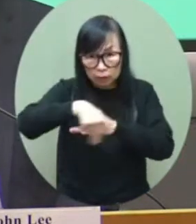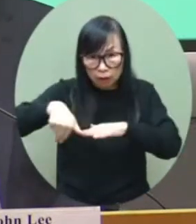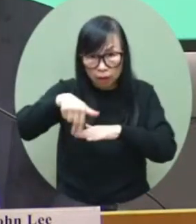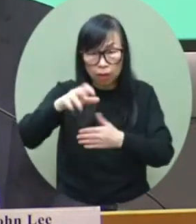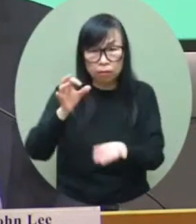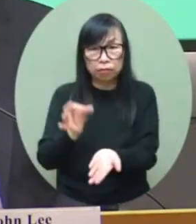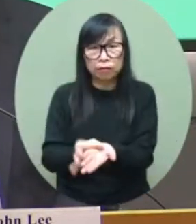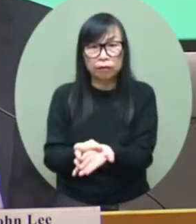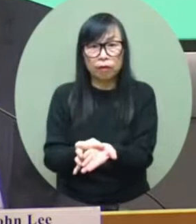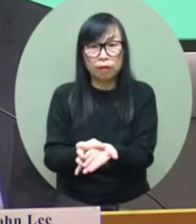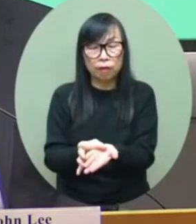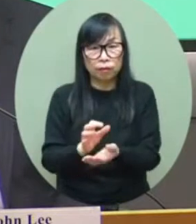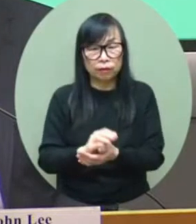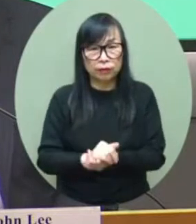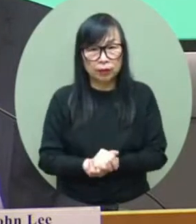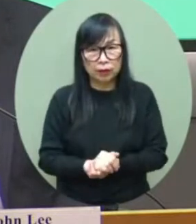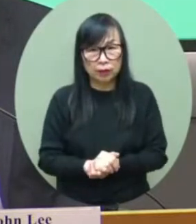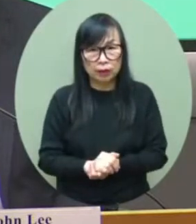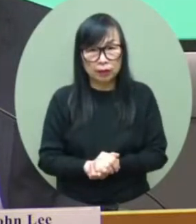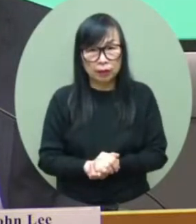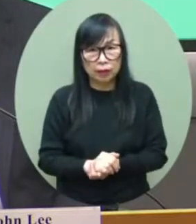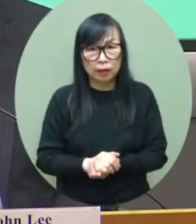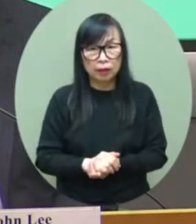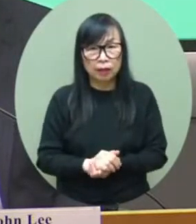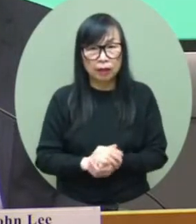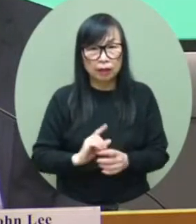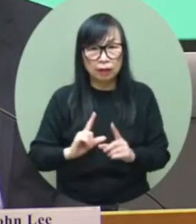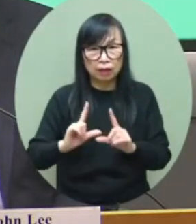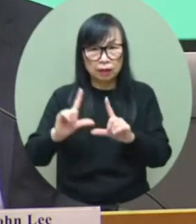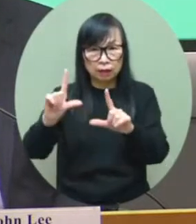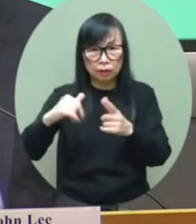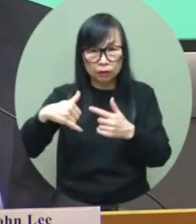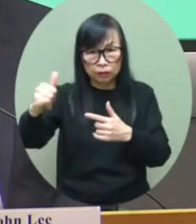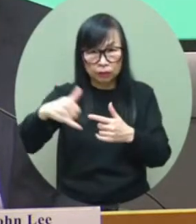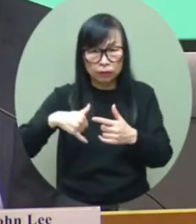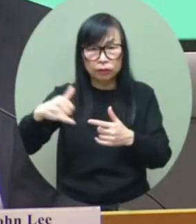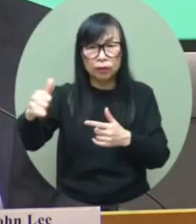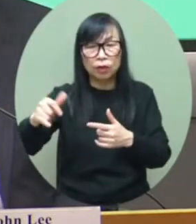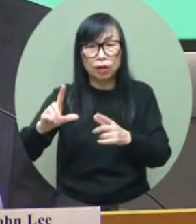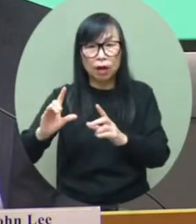cross-boundary travel in the GBA. It is a strategic position.